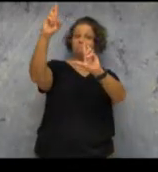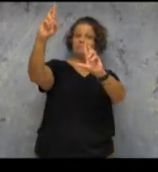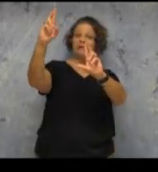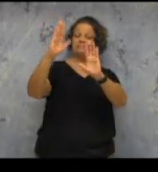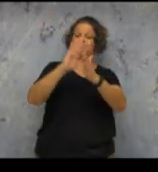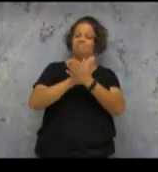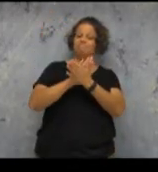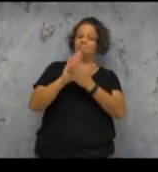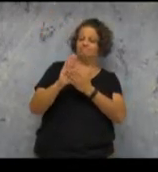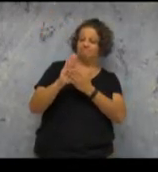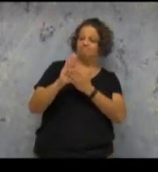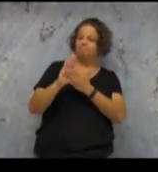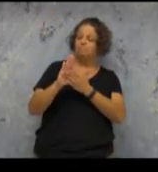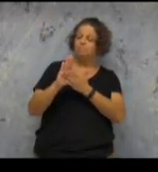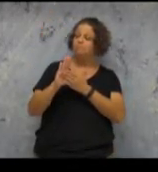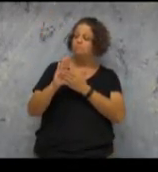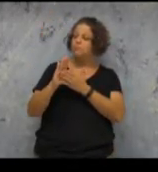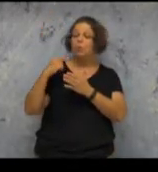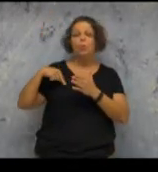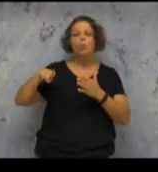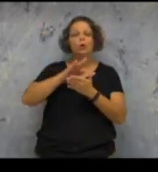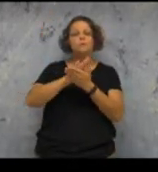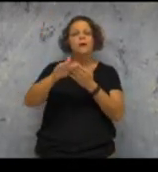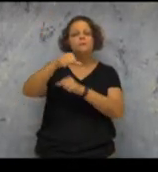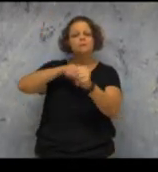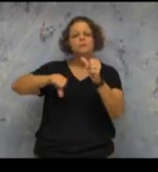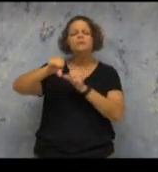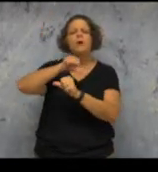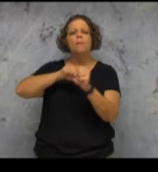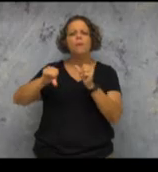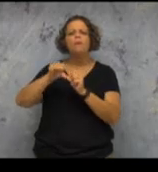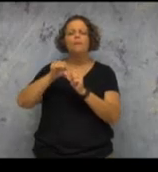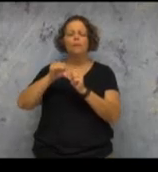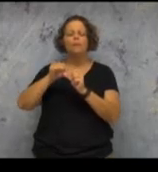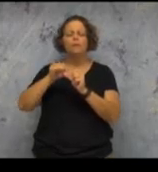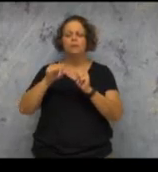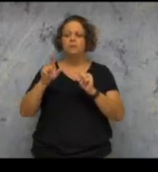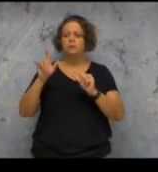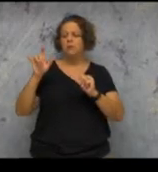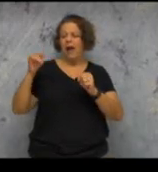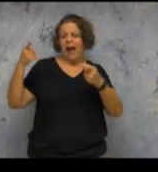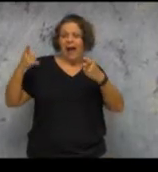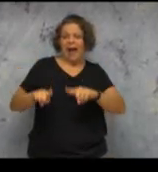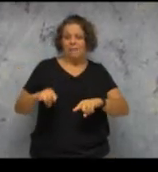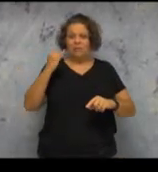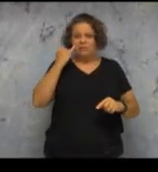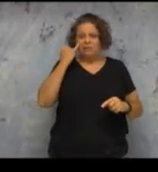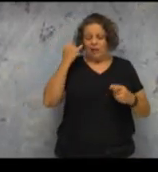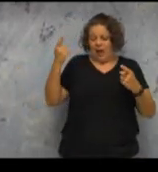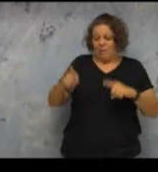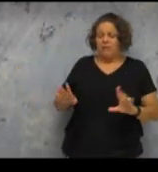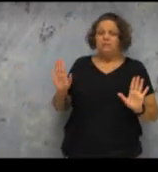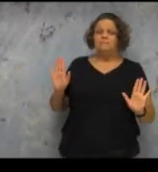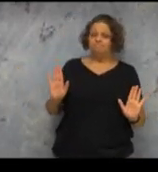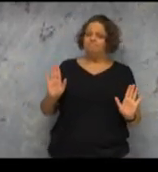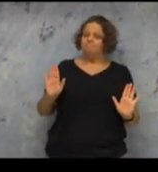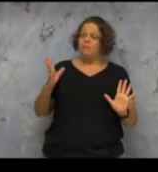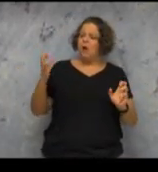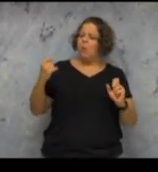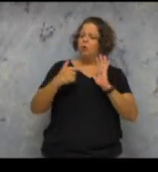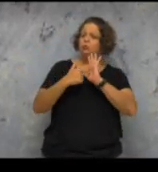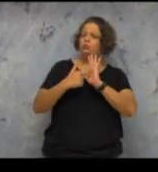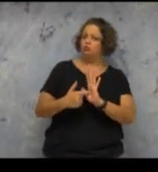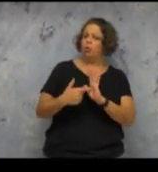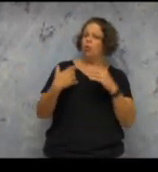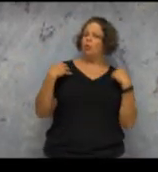and kindness, and that we do treat each other very nicely. Now, on that occasion when that doesn't happen, I want you to